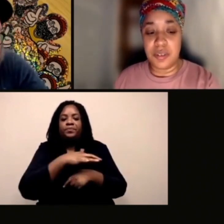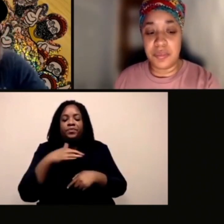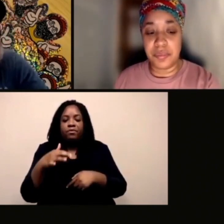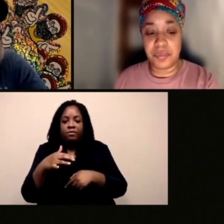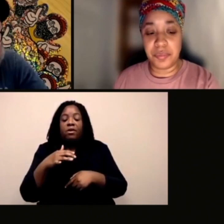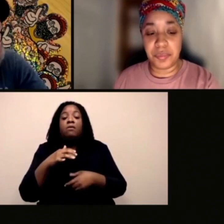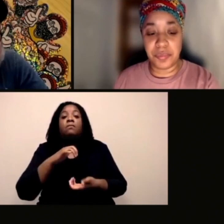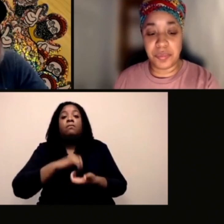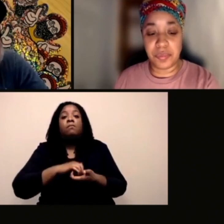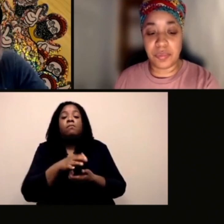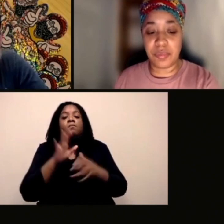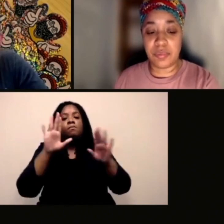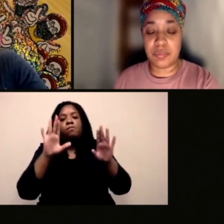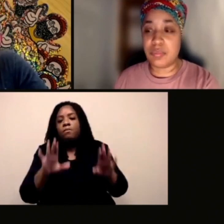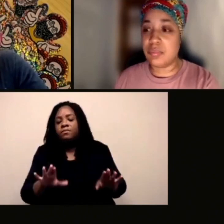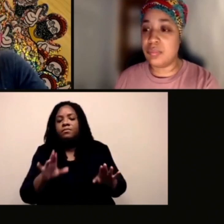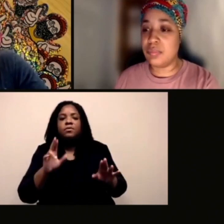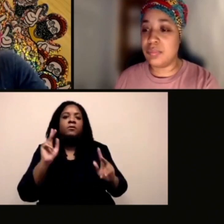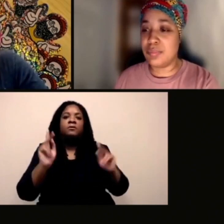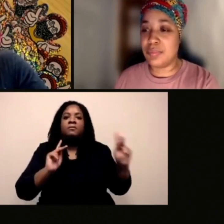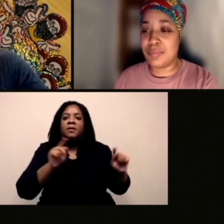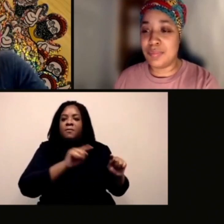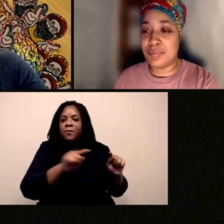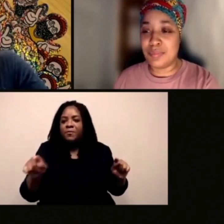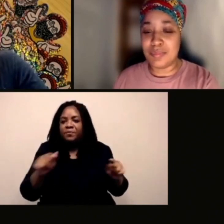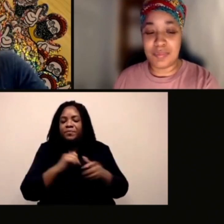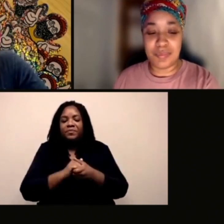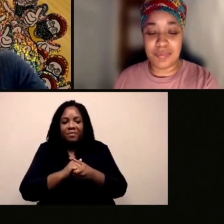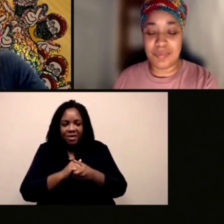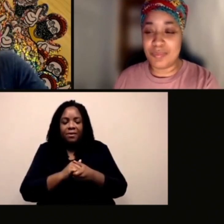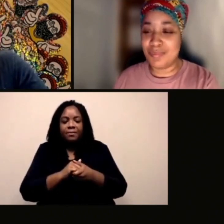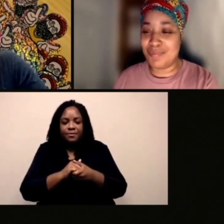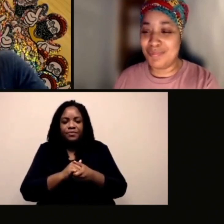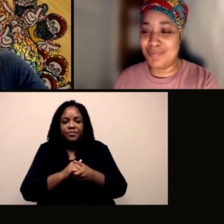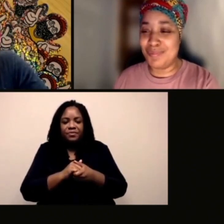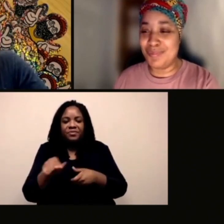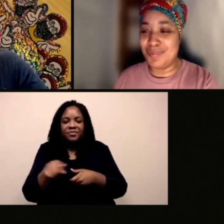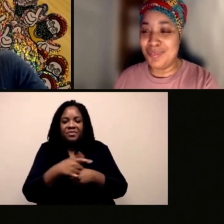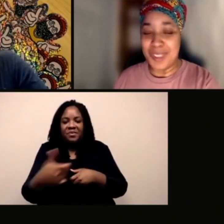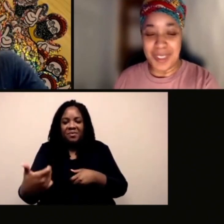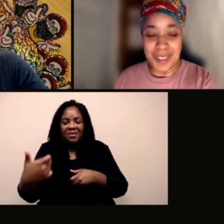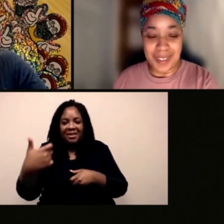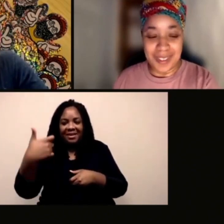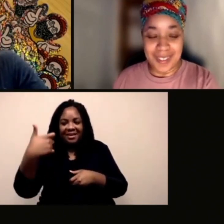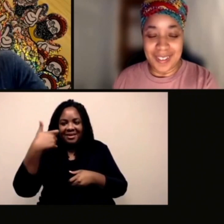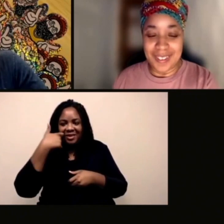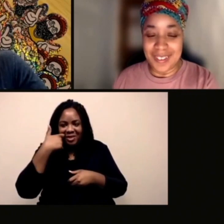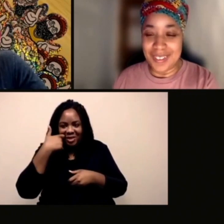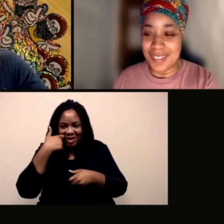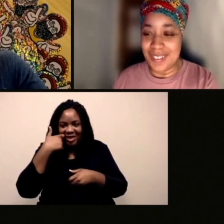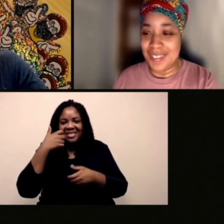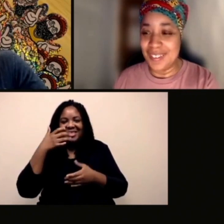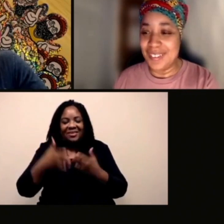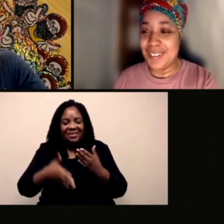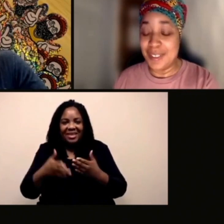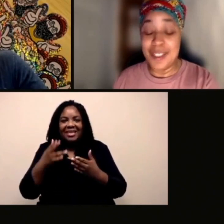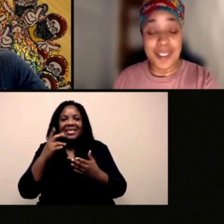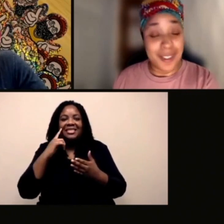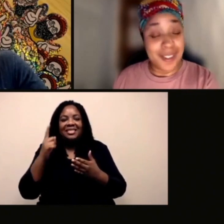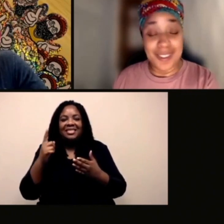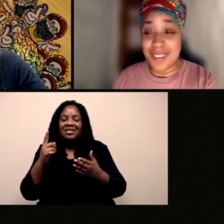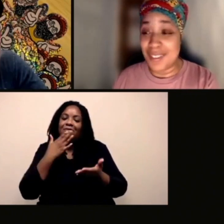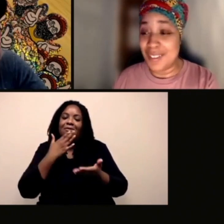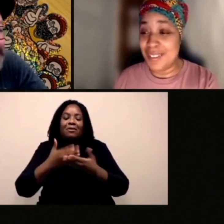some incredible humans who just came off of a high a few days ago. Leon